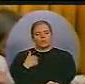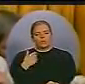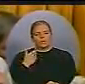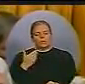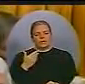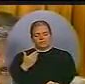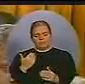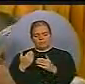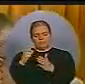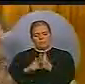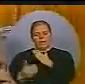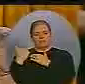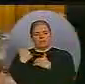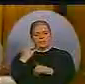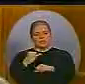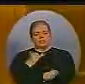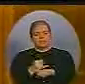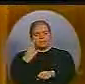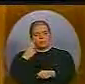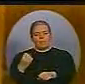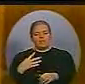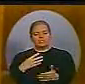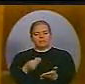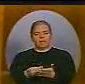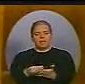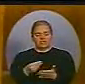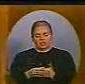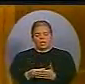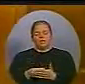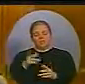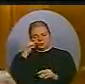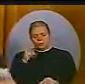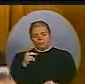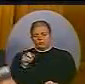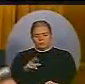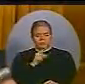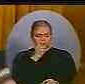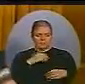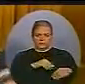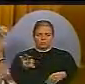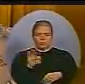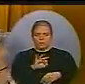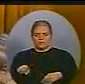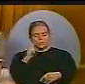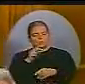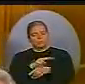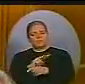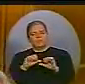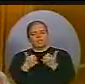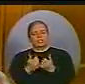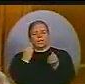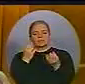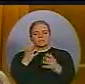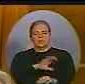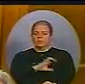for money laundering was personally chosen by the Prime Minister to oversee Canada's spy agents. Why this Prime Minister personally chose